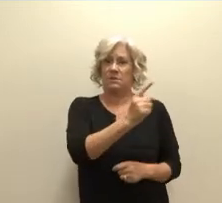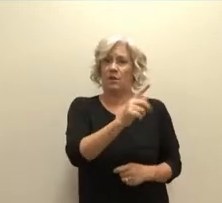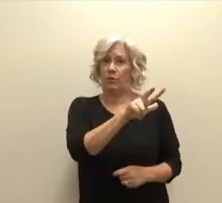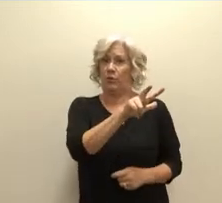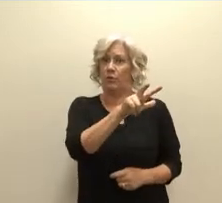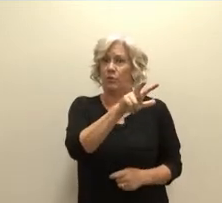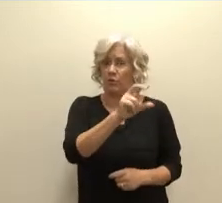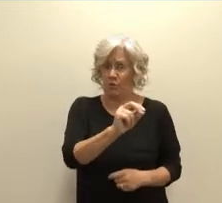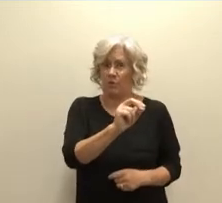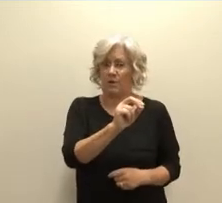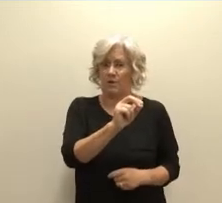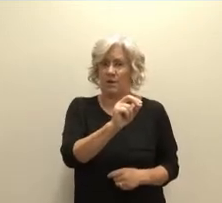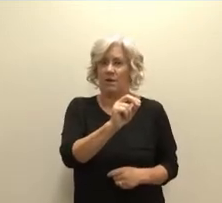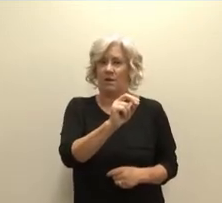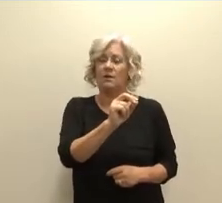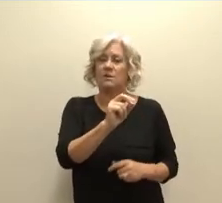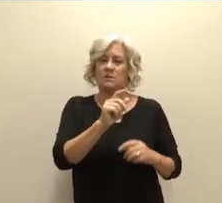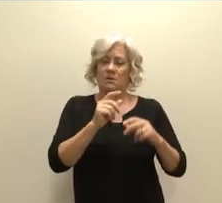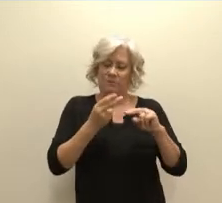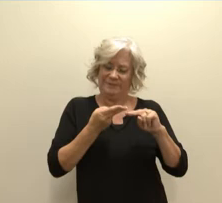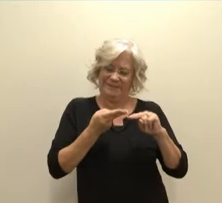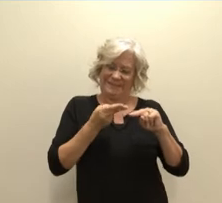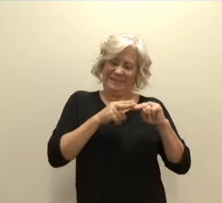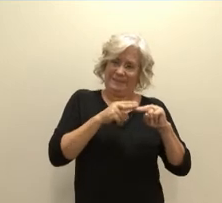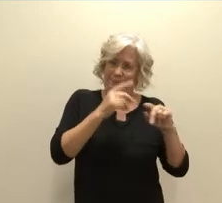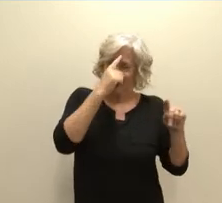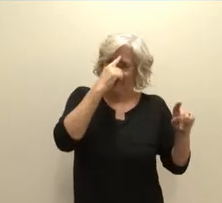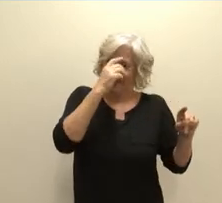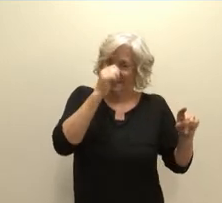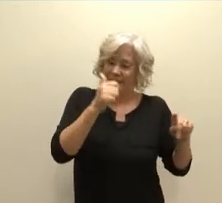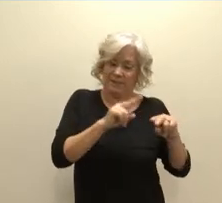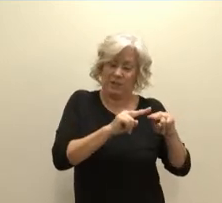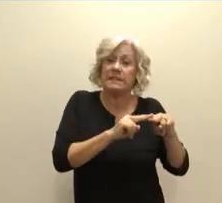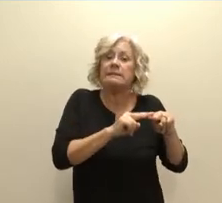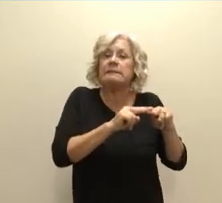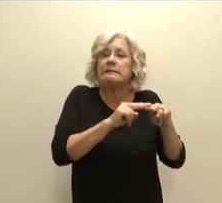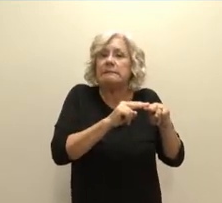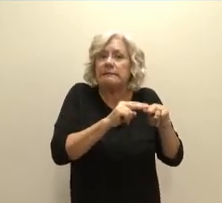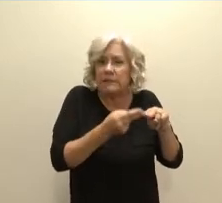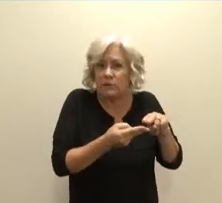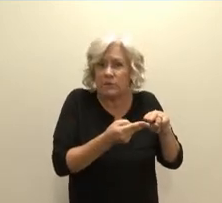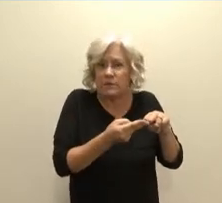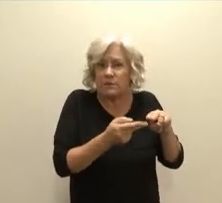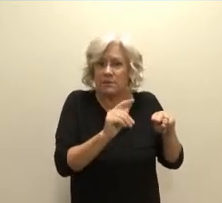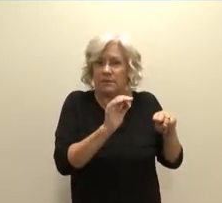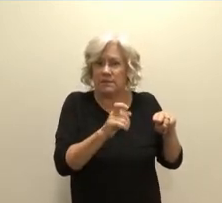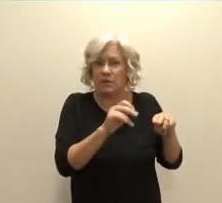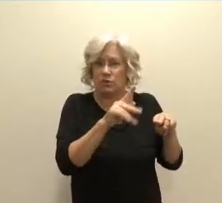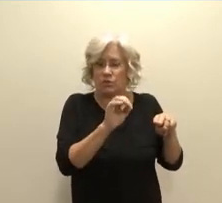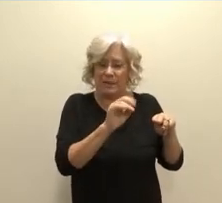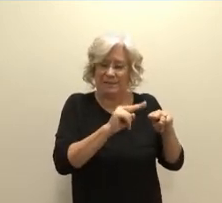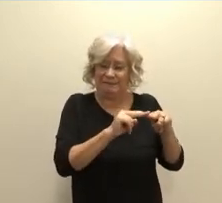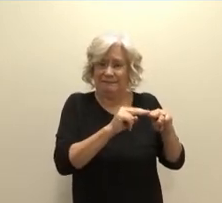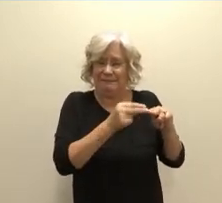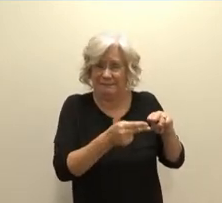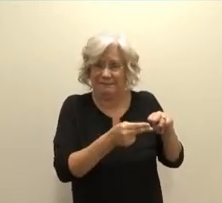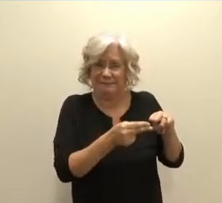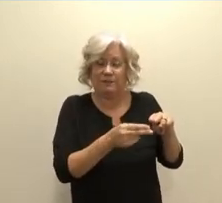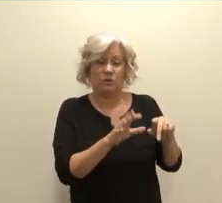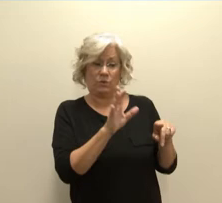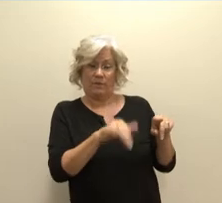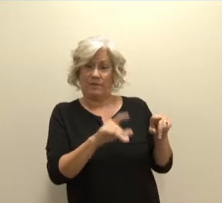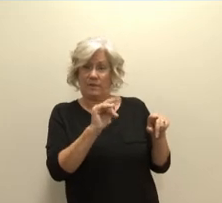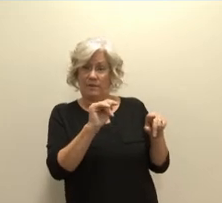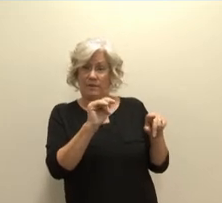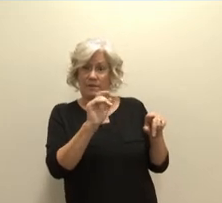just over a 10-cent decrease in our overall tax rate. So the taxes due on